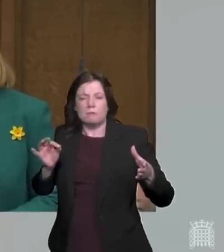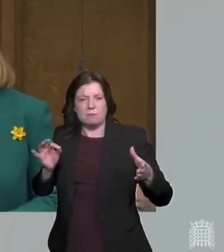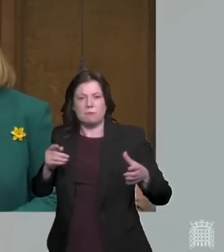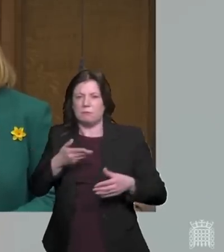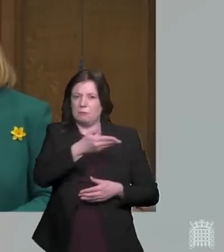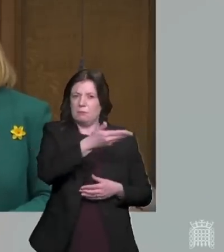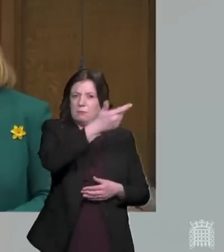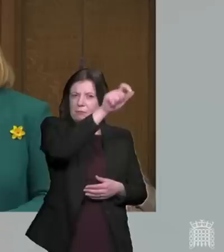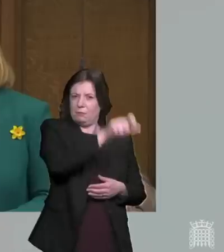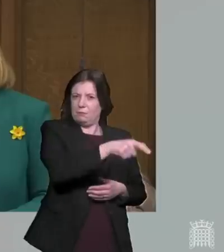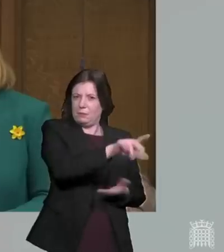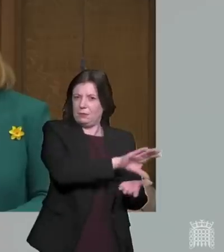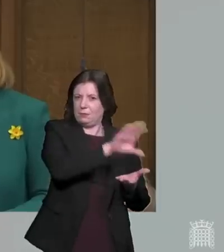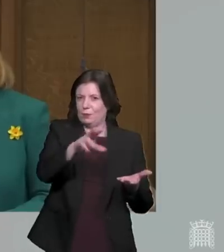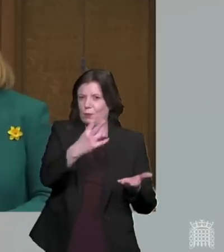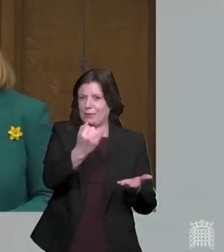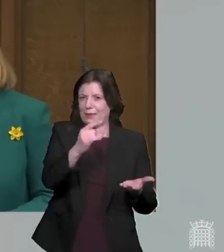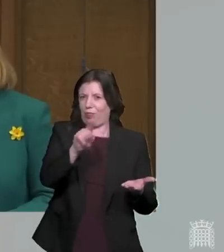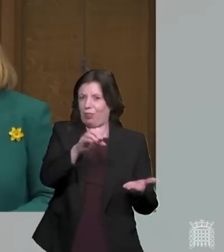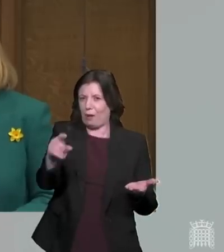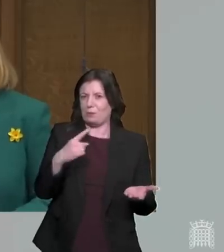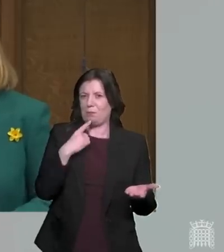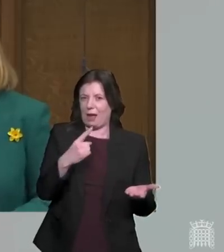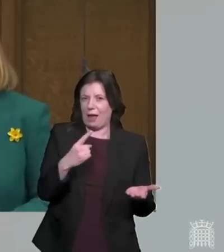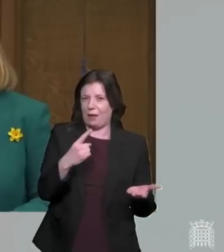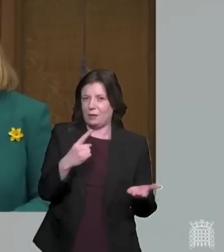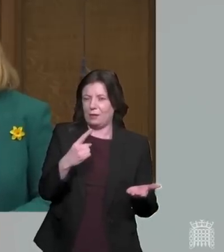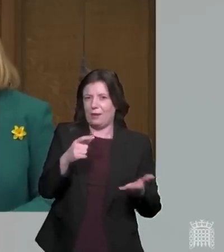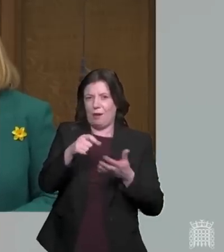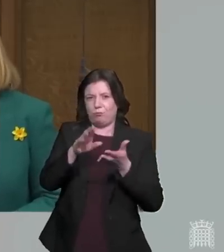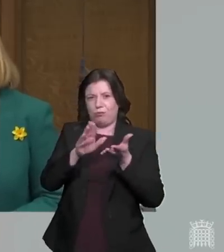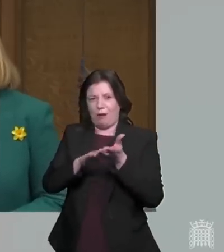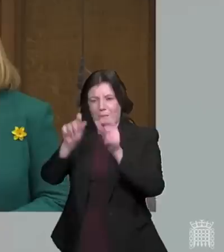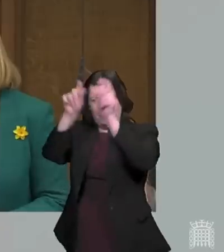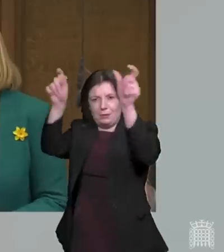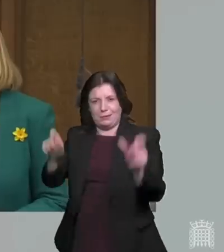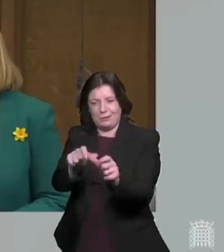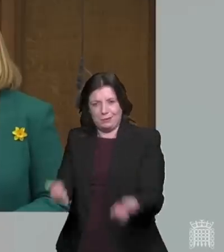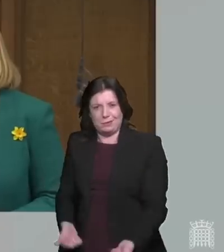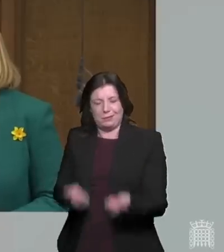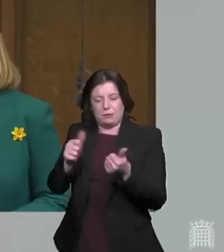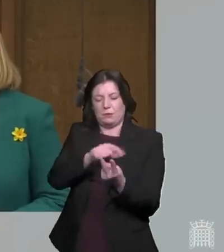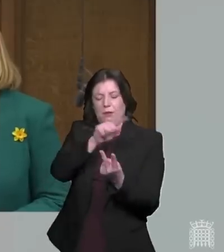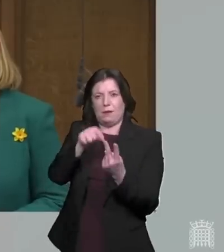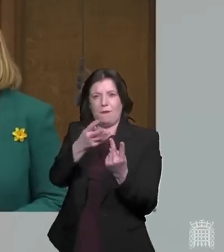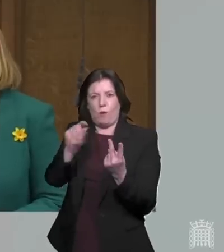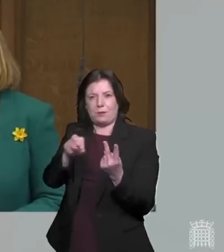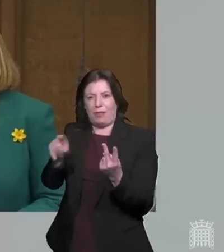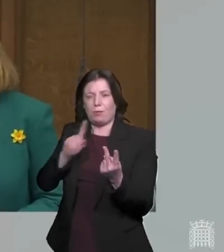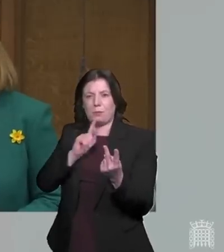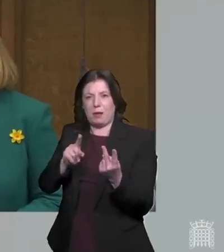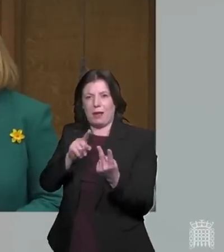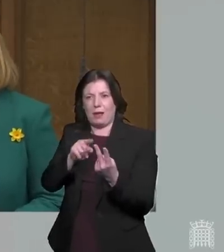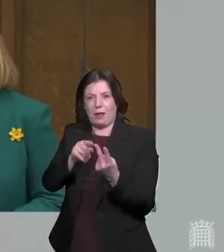spent £25,000 on a crystal-encrusted portrait of the Prime Minister, and another paid £40,000